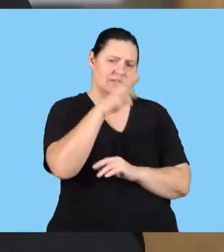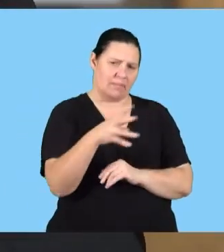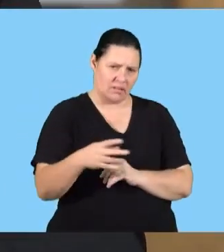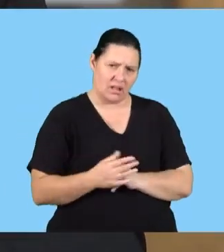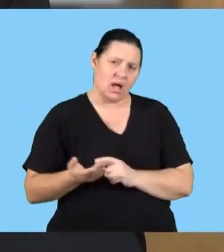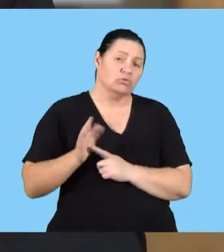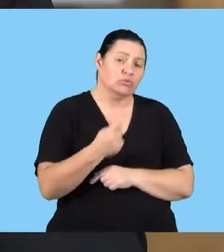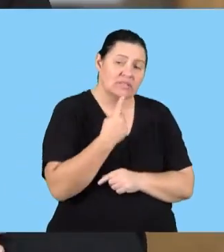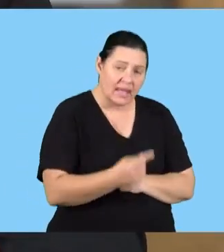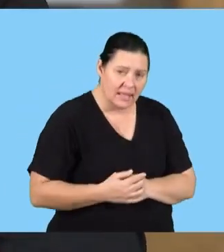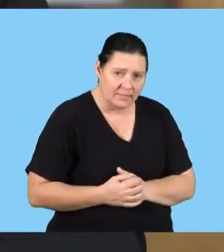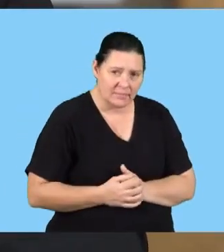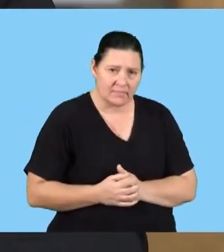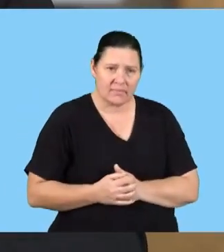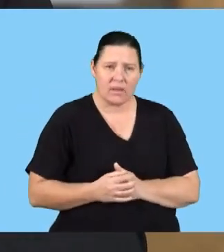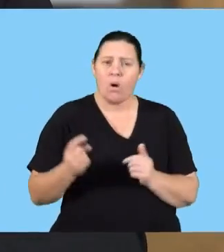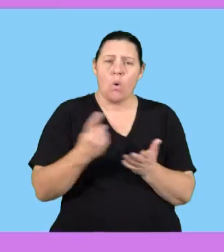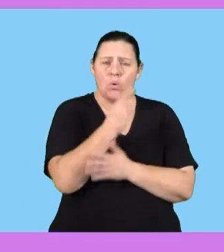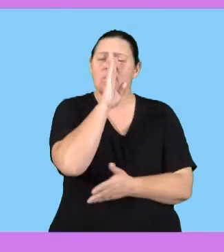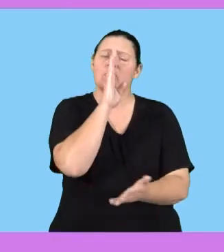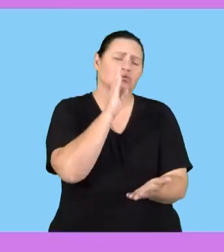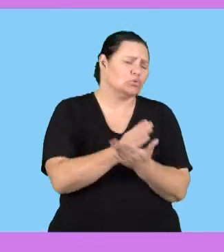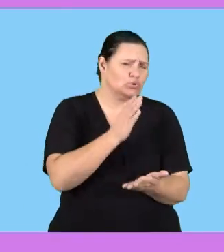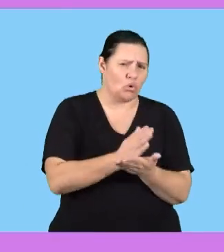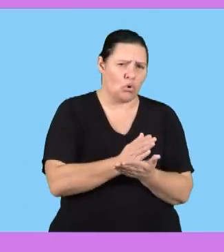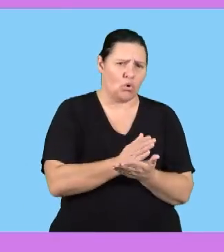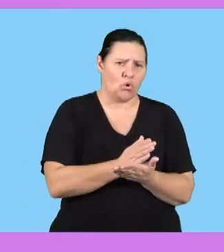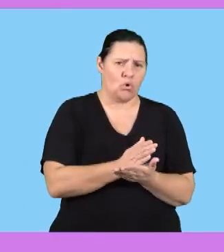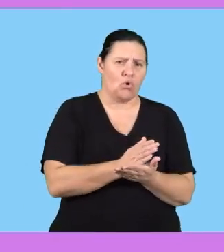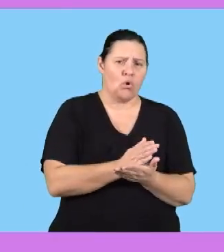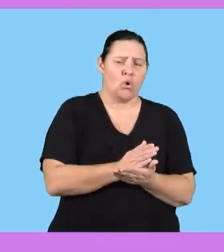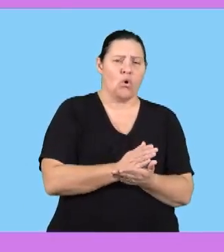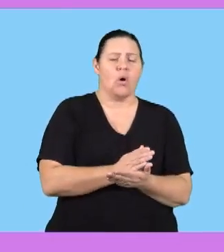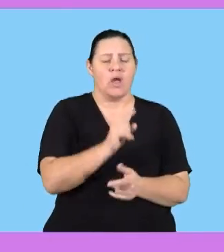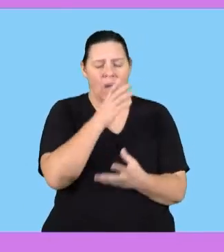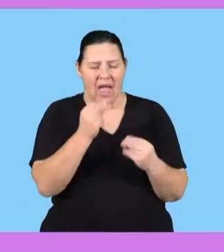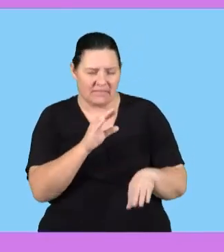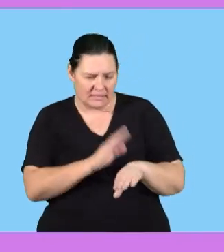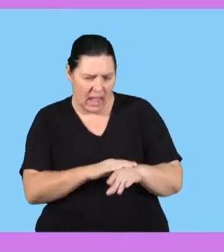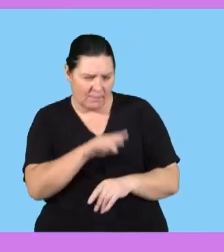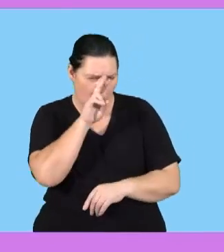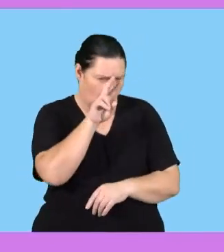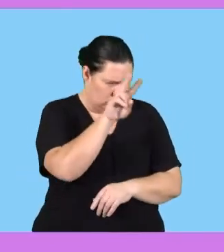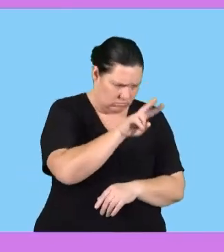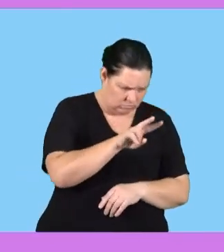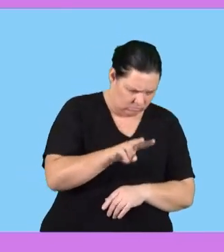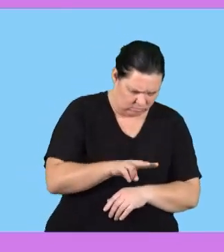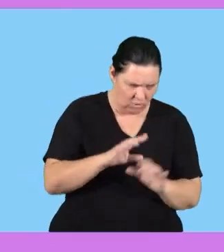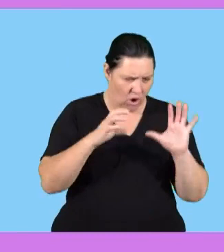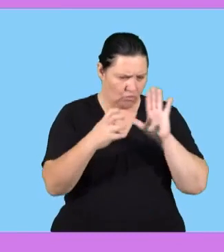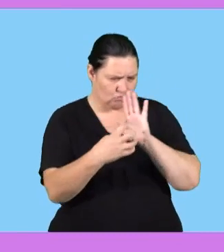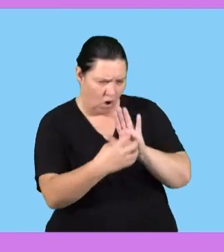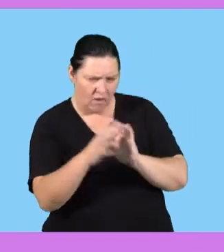graphs and tables. So I indicated here, always make or take time to familiarize yourself with what is presented